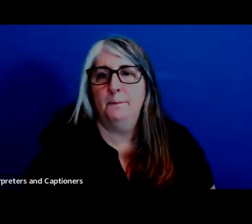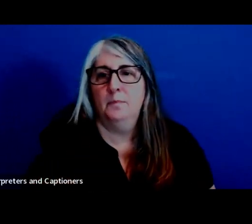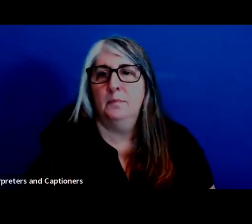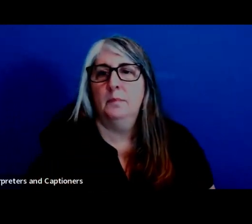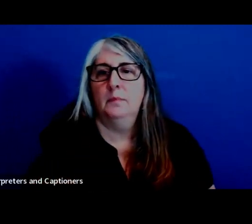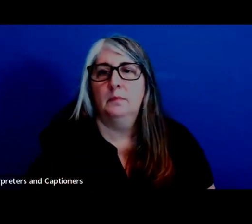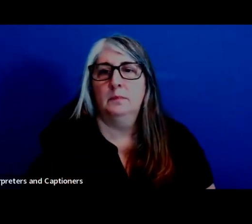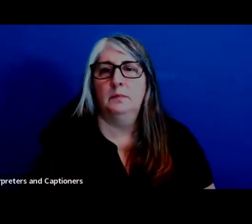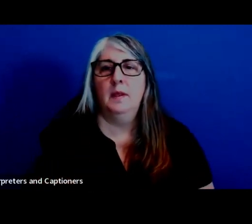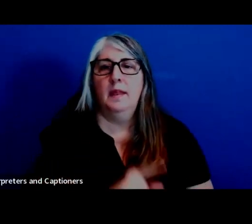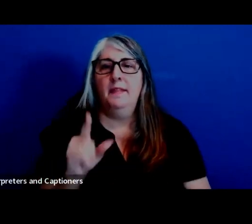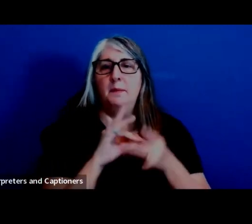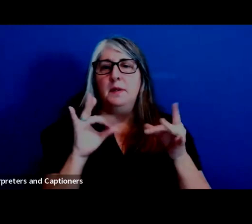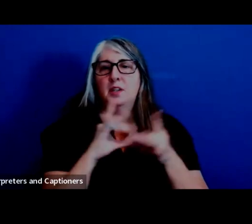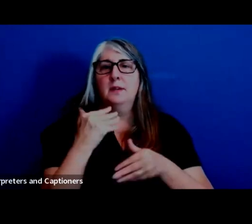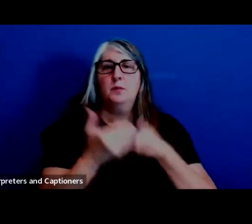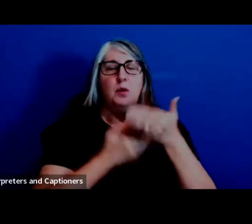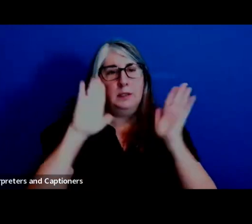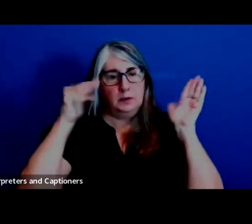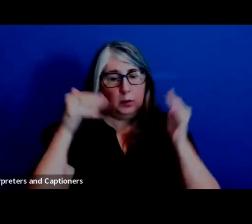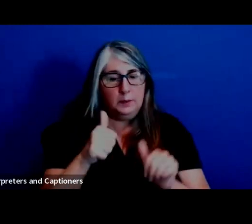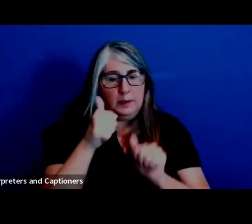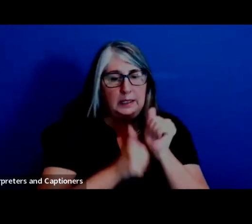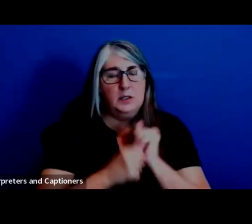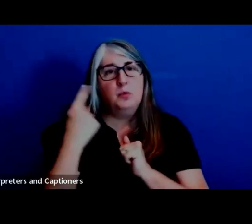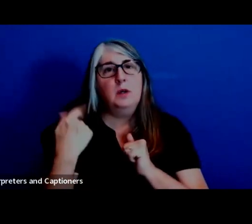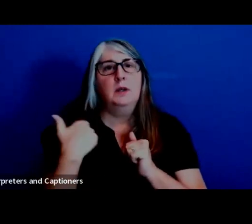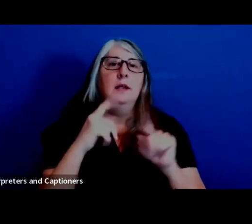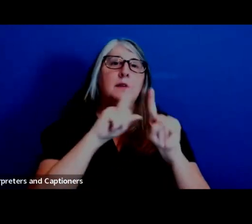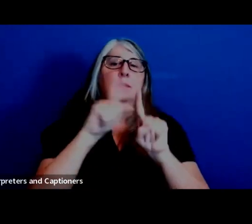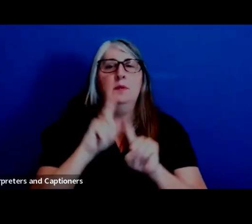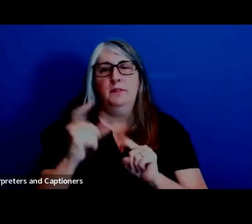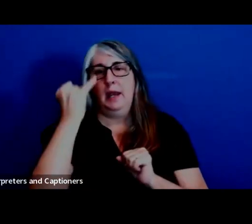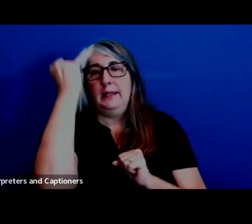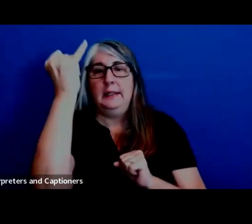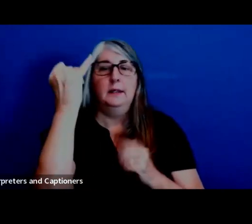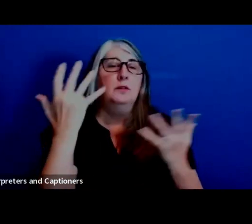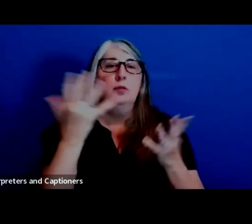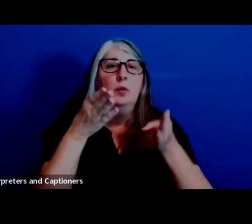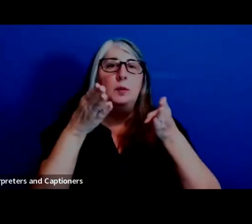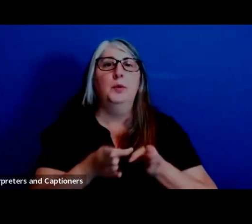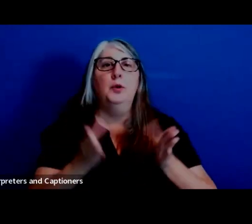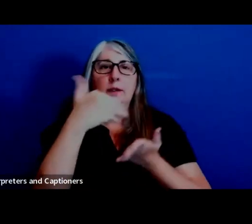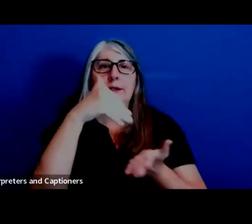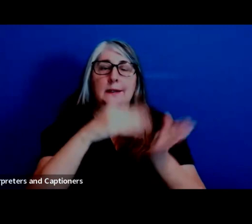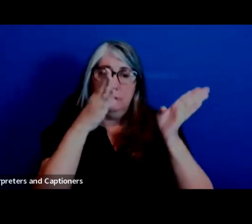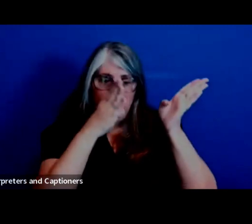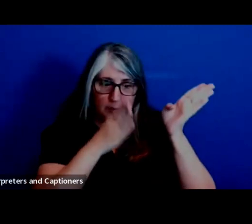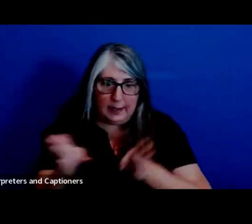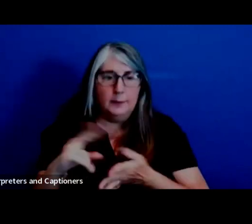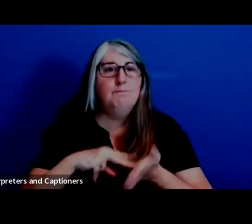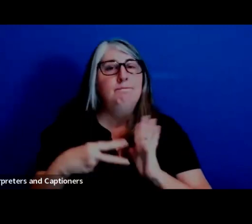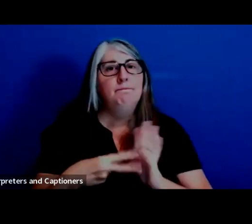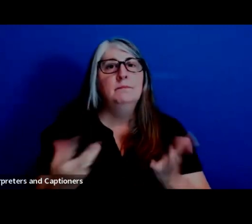mentioned that it's process oriented, but each of them gets into kind of some different nuances of what person-centered planning is.